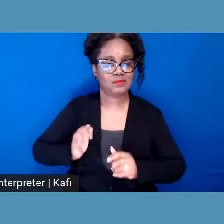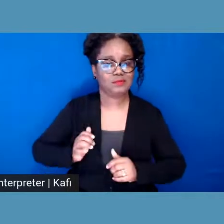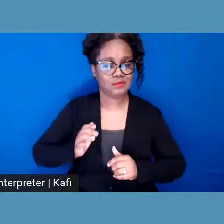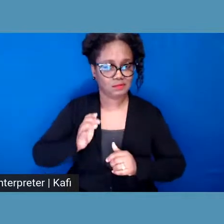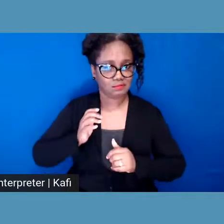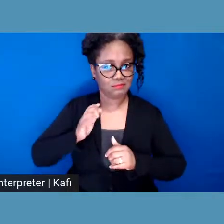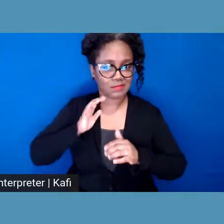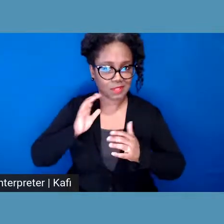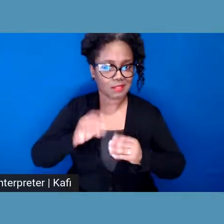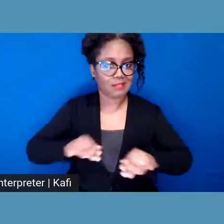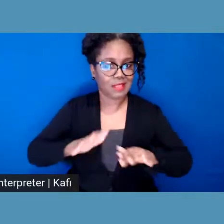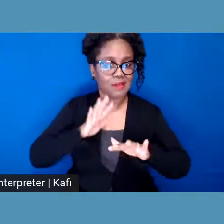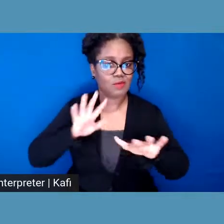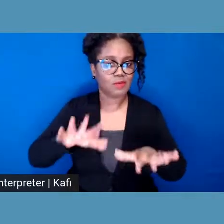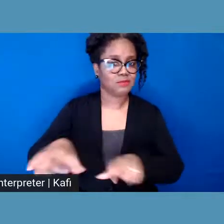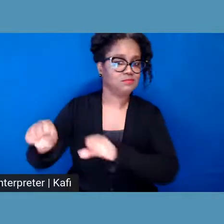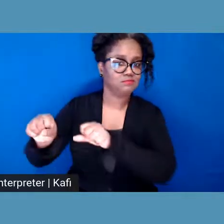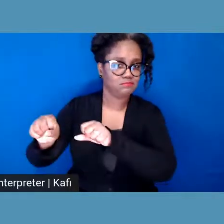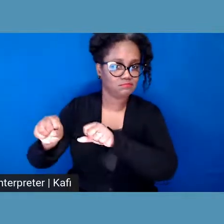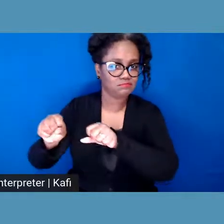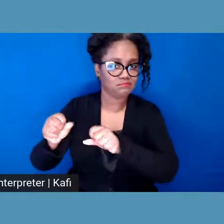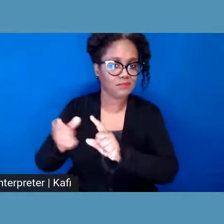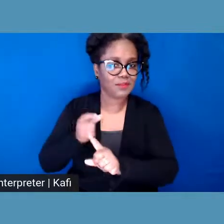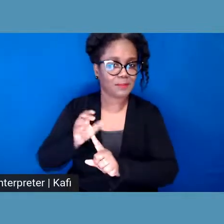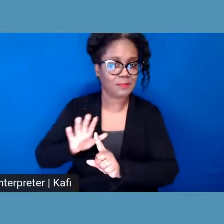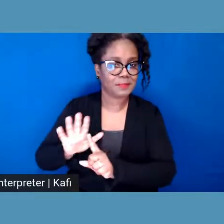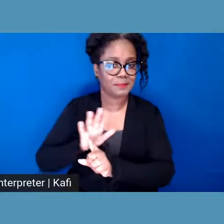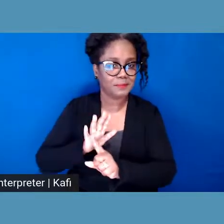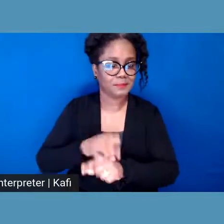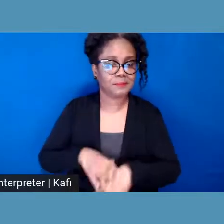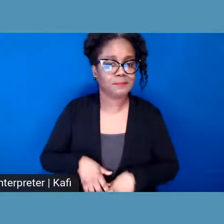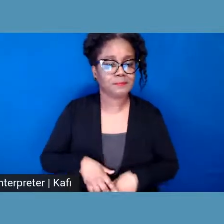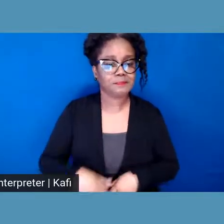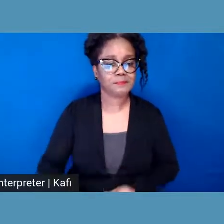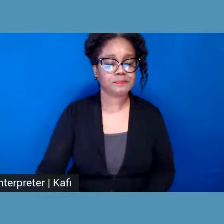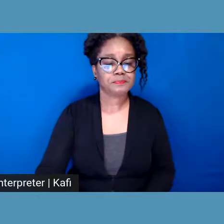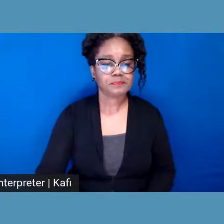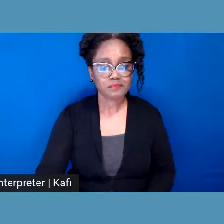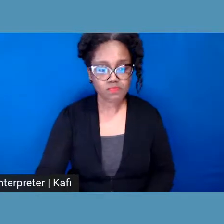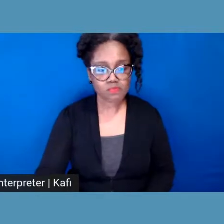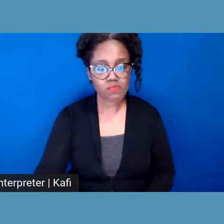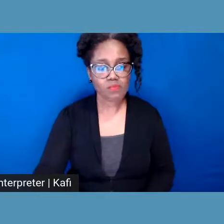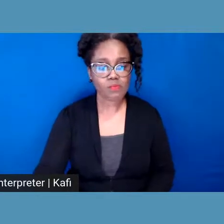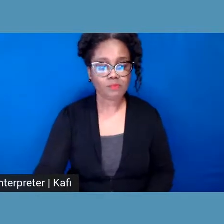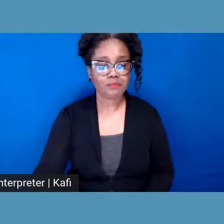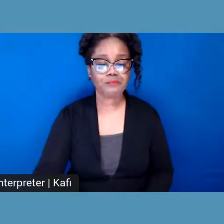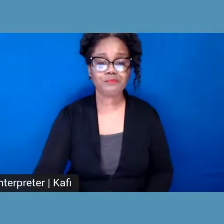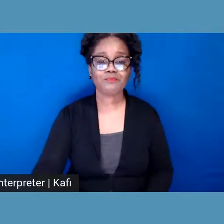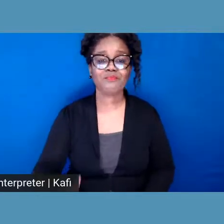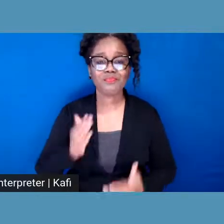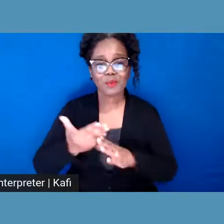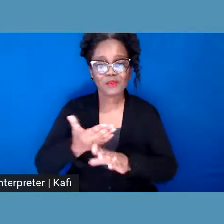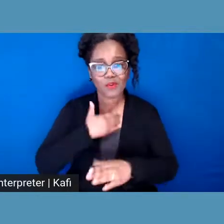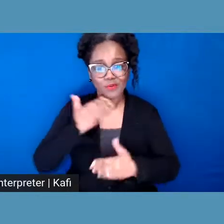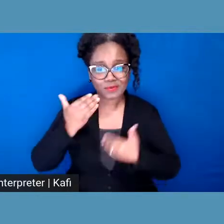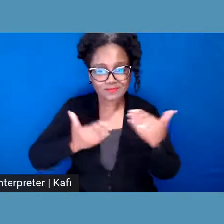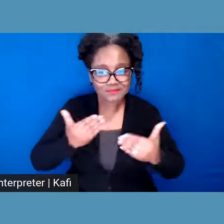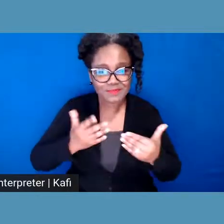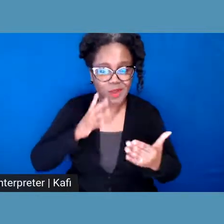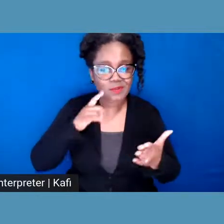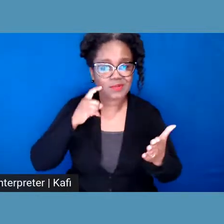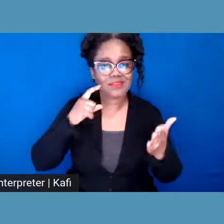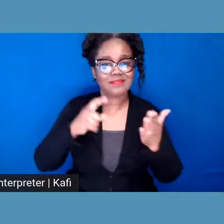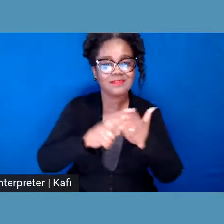begin today's presentation, a few housekeeping notes. I'd like to acknowledge today's American Sign Language ASL